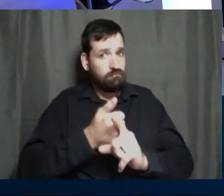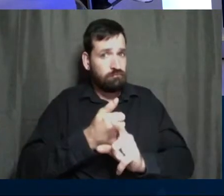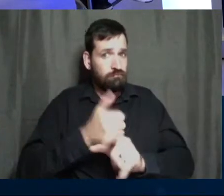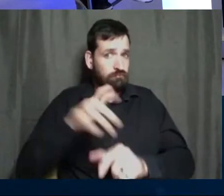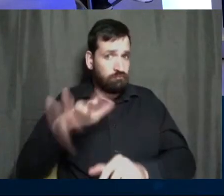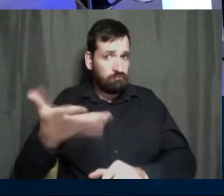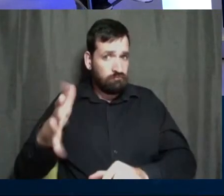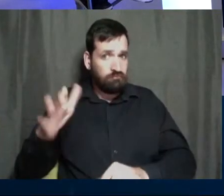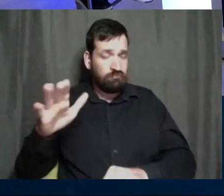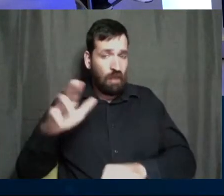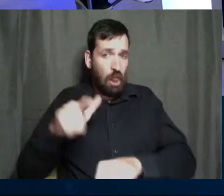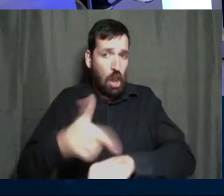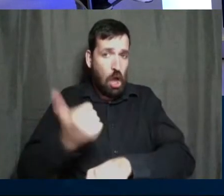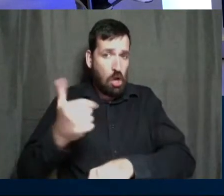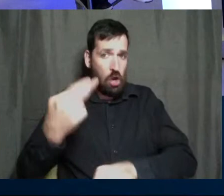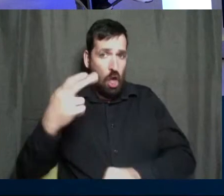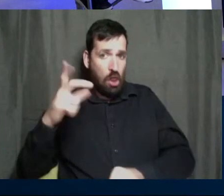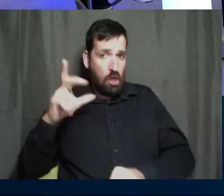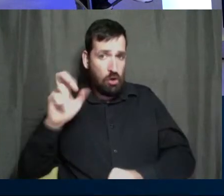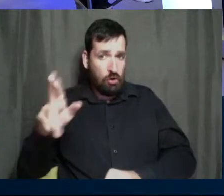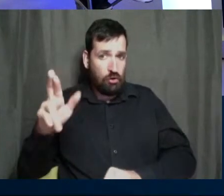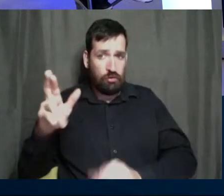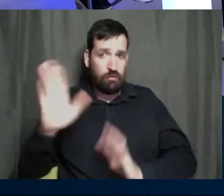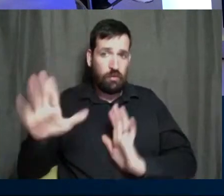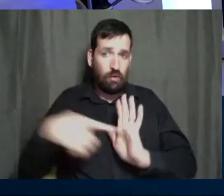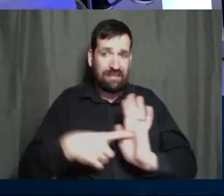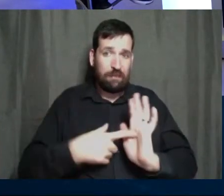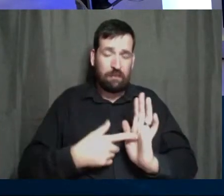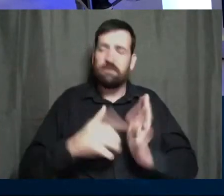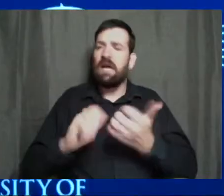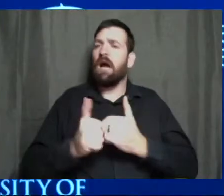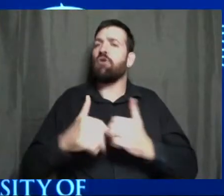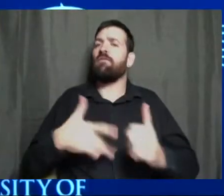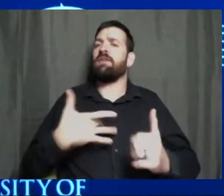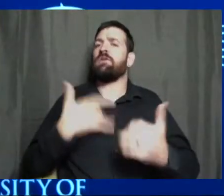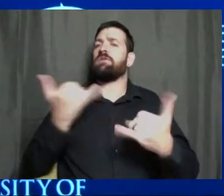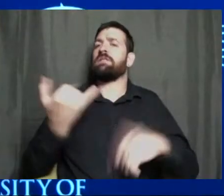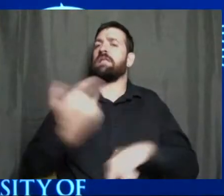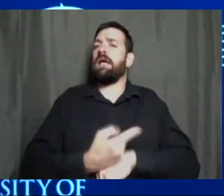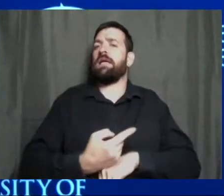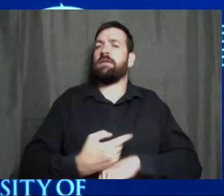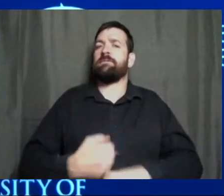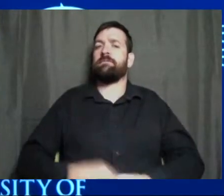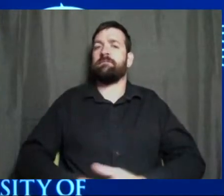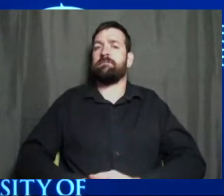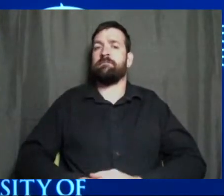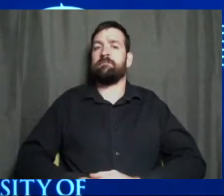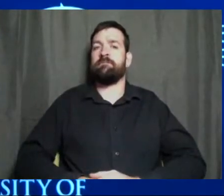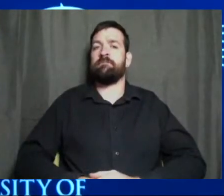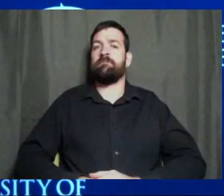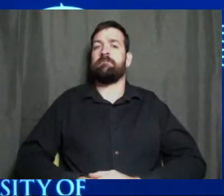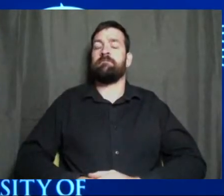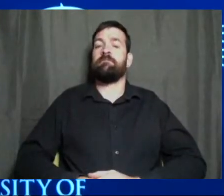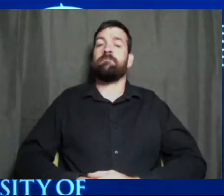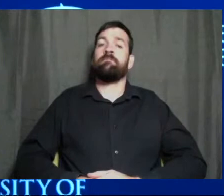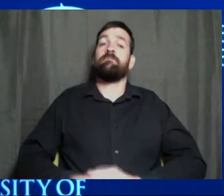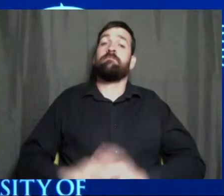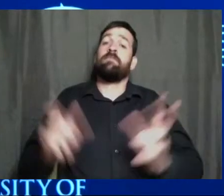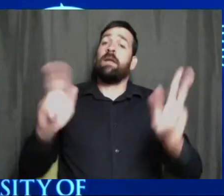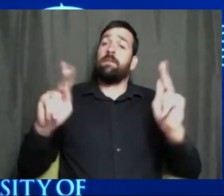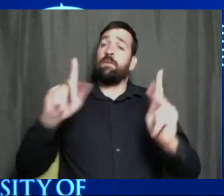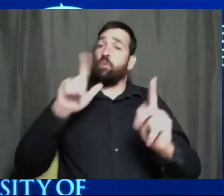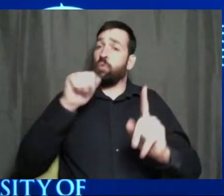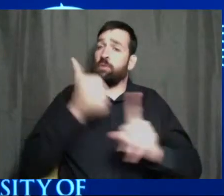with some of these symptoms lingering? How do you describe your feelings to this day? I think people who have long haul COVID